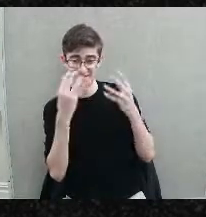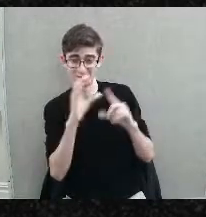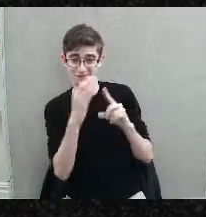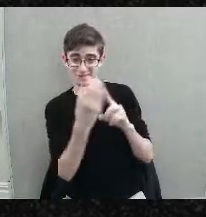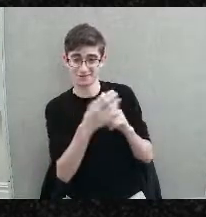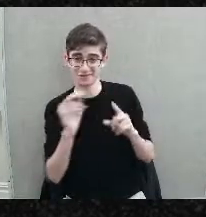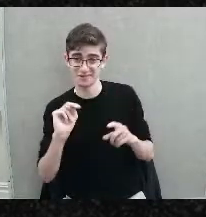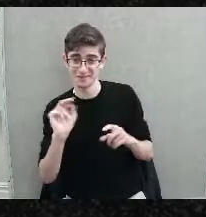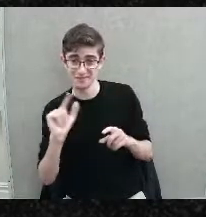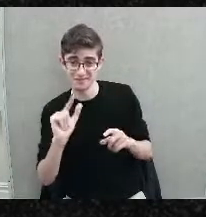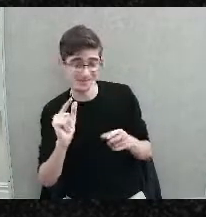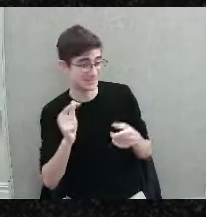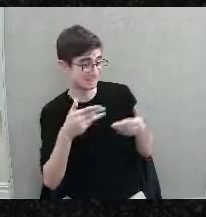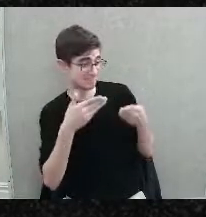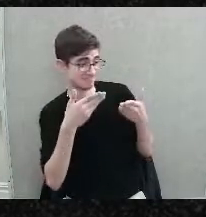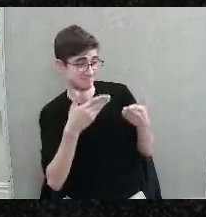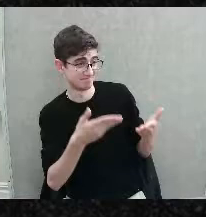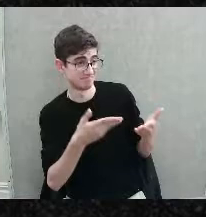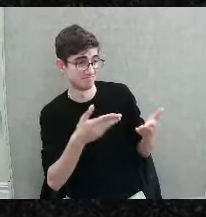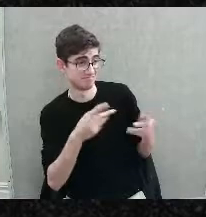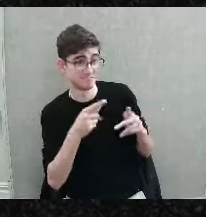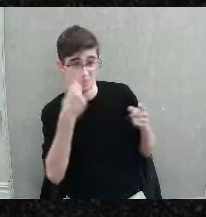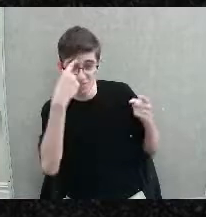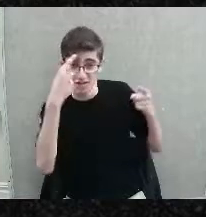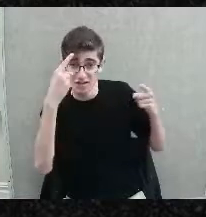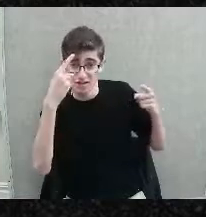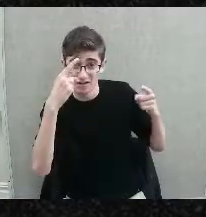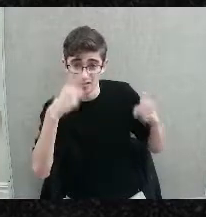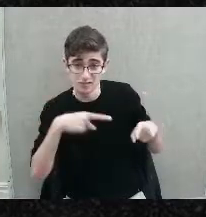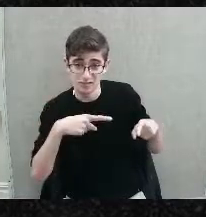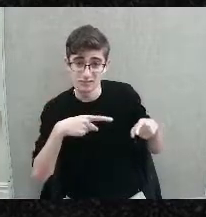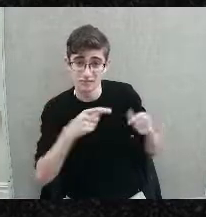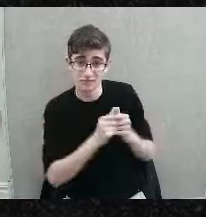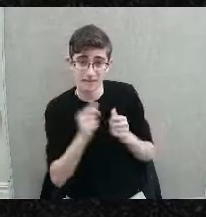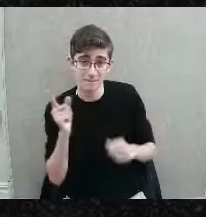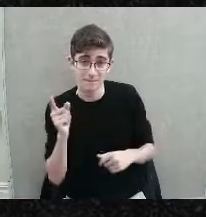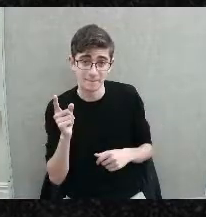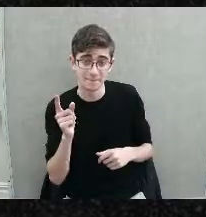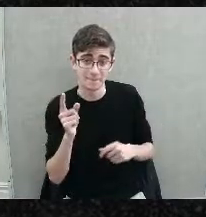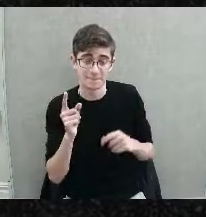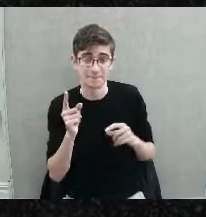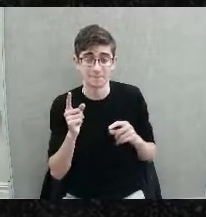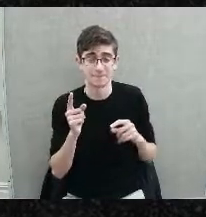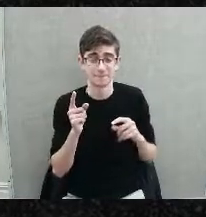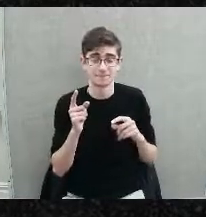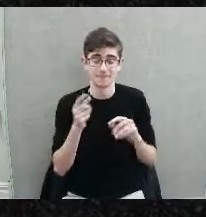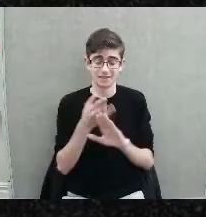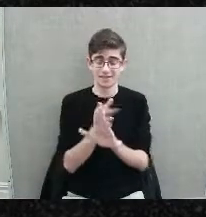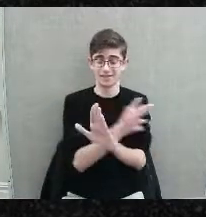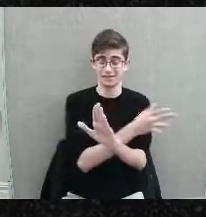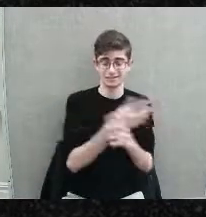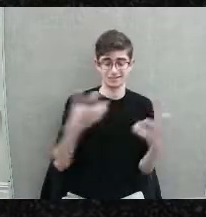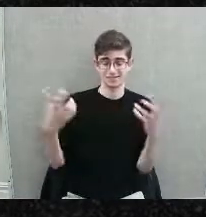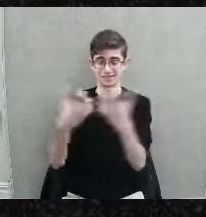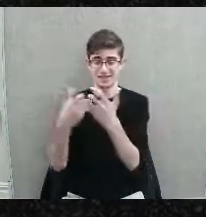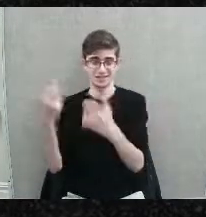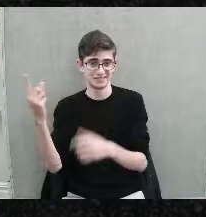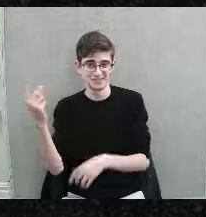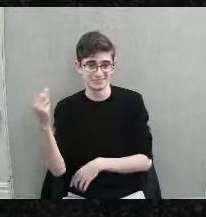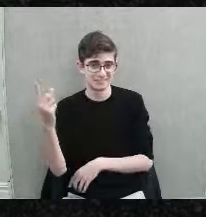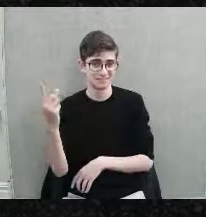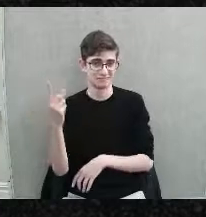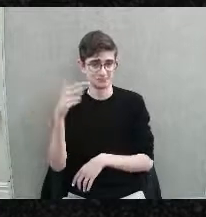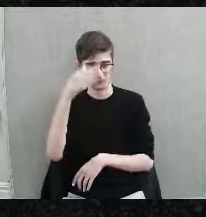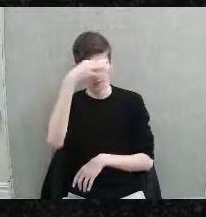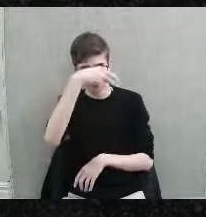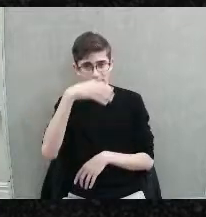neoliberalism is actually in agreement with things that he did, just not so sensational, you know. And so there's just so much